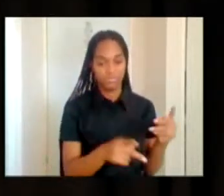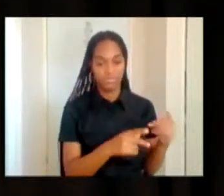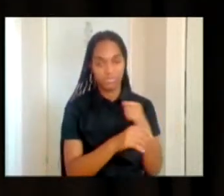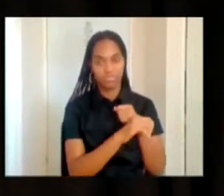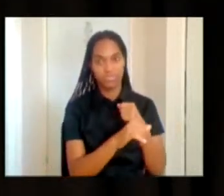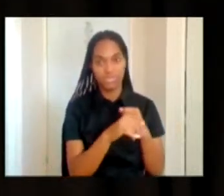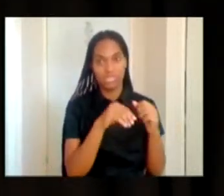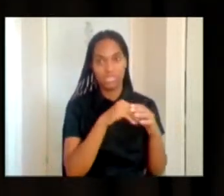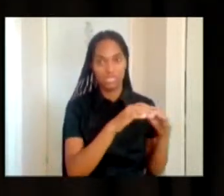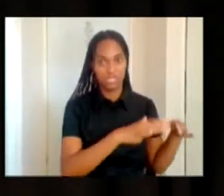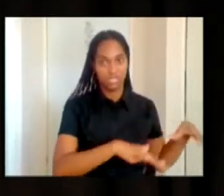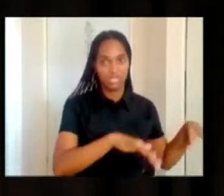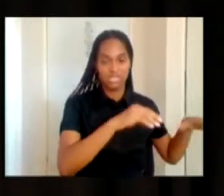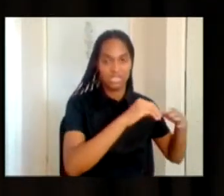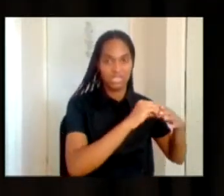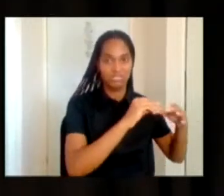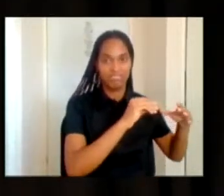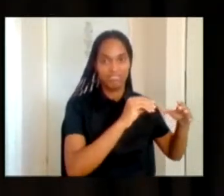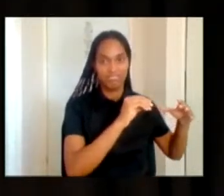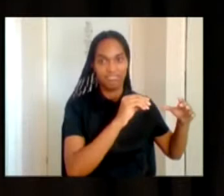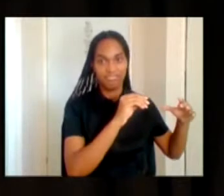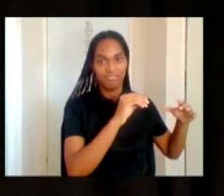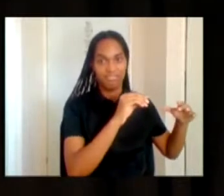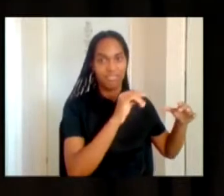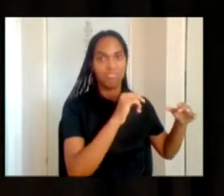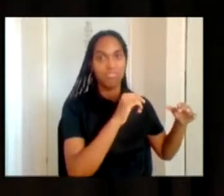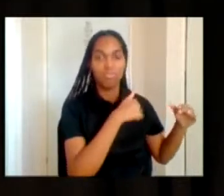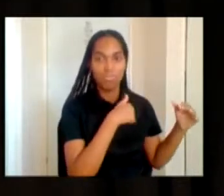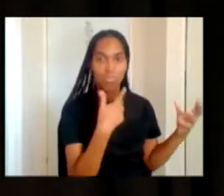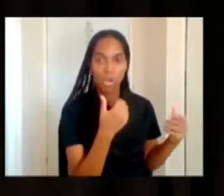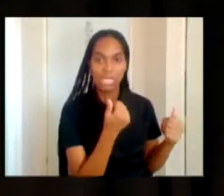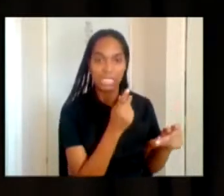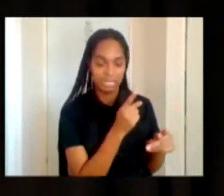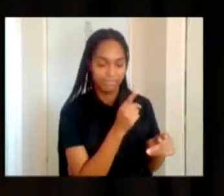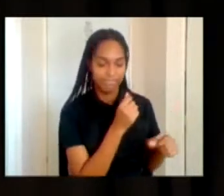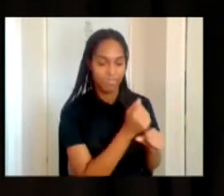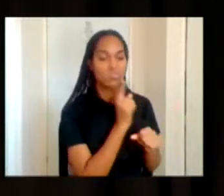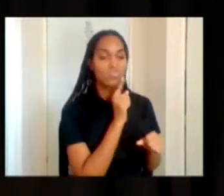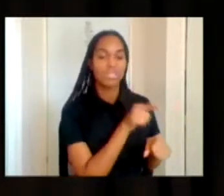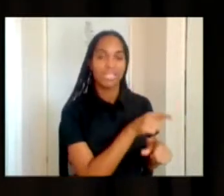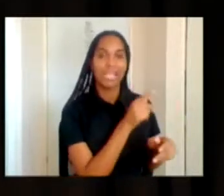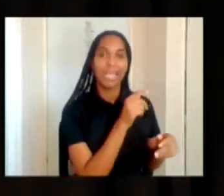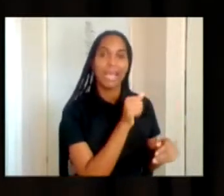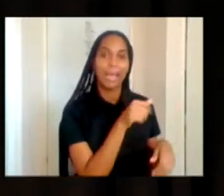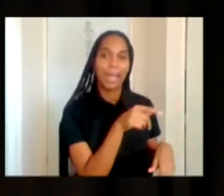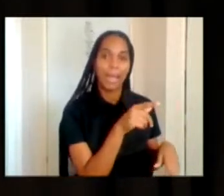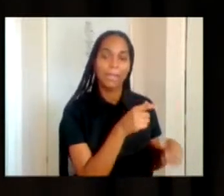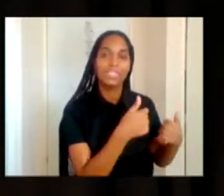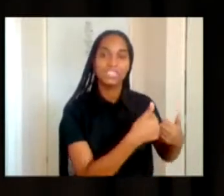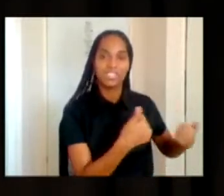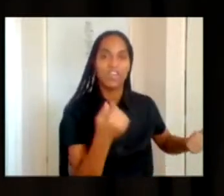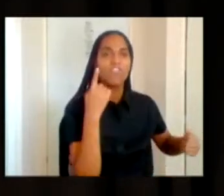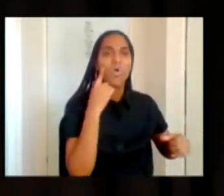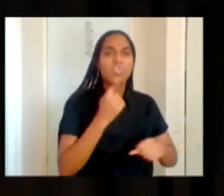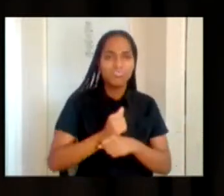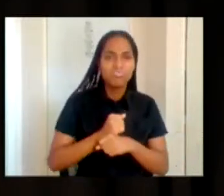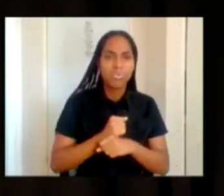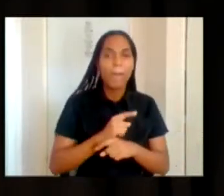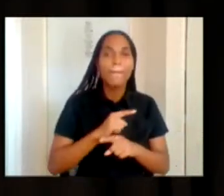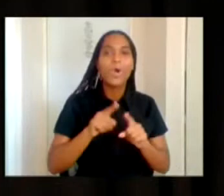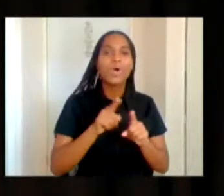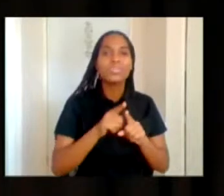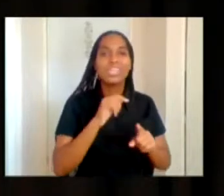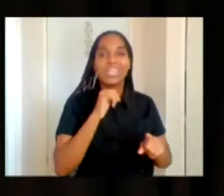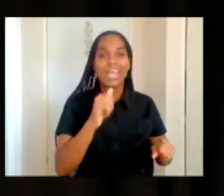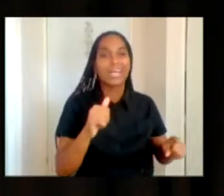market, you want to keep their applications separate, both from a secure standpoint, but also from they just don't walk on each other